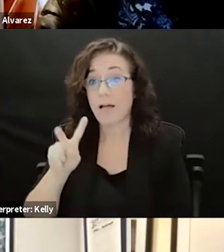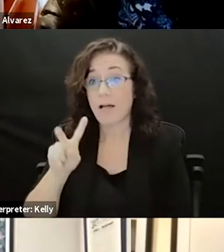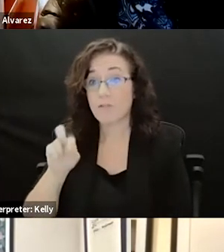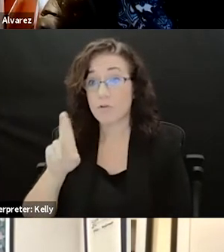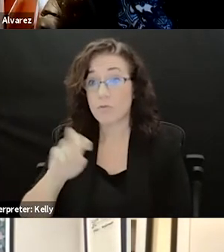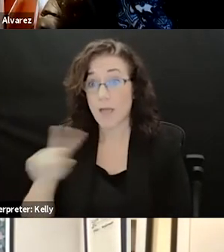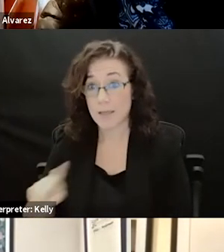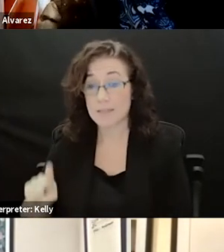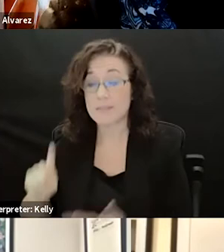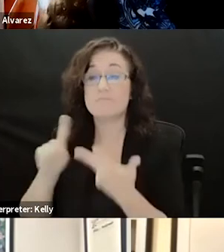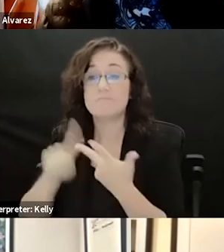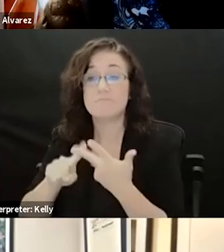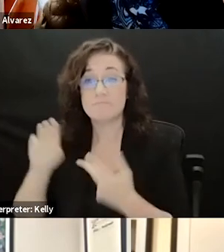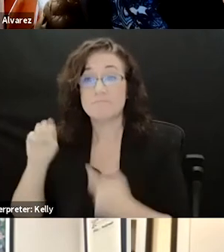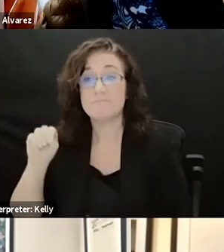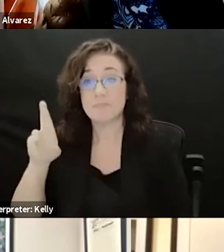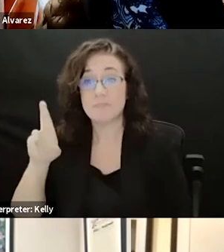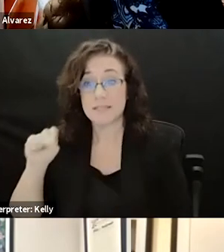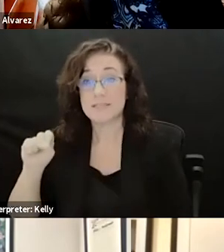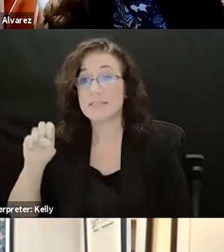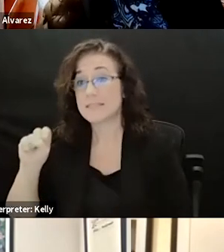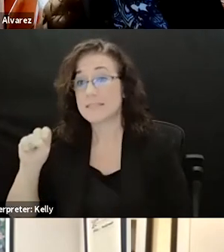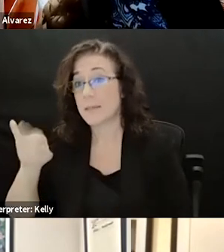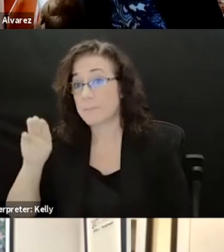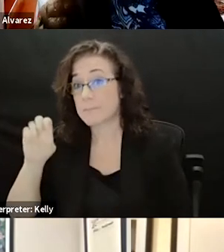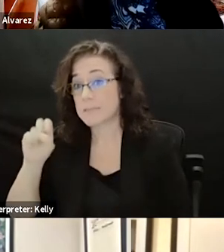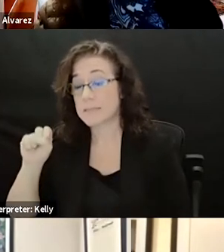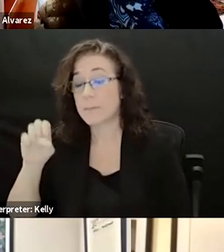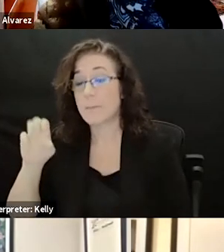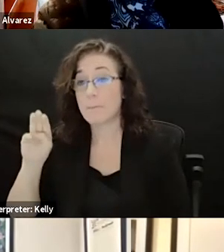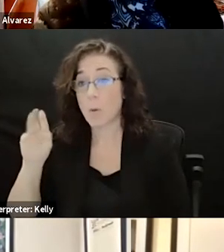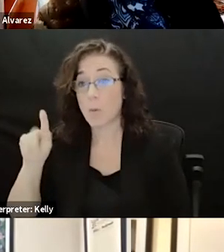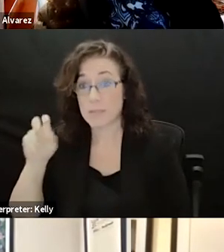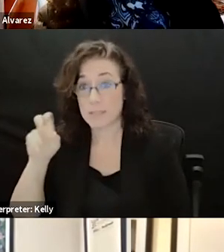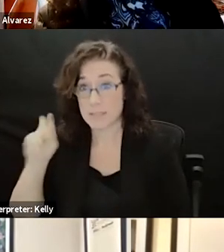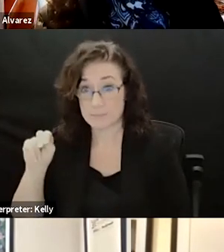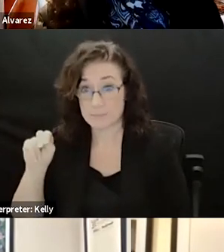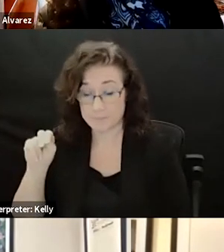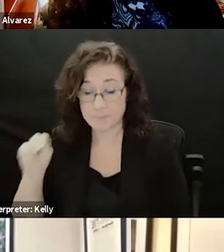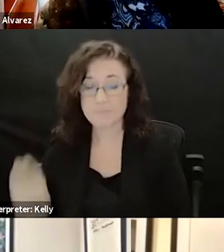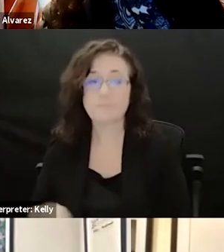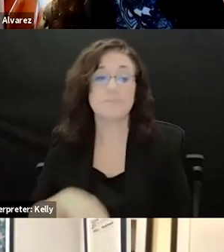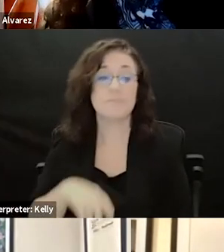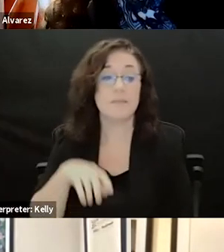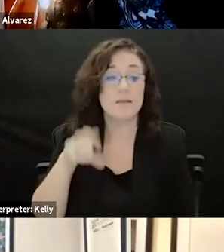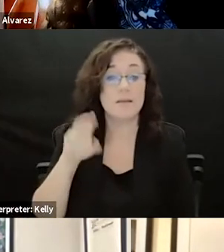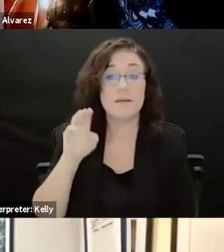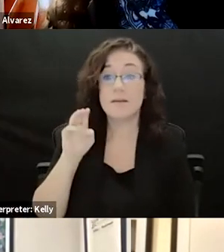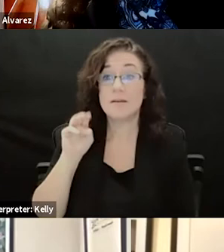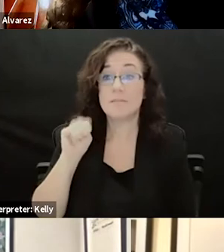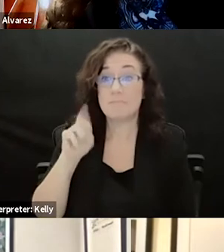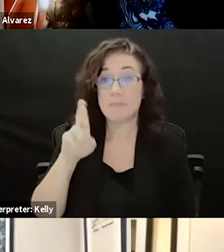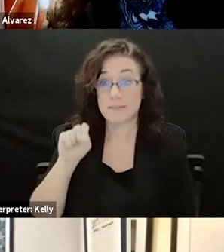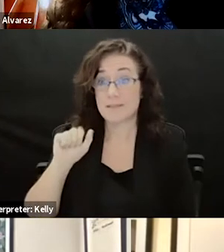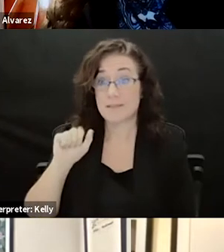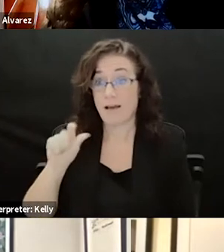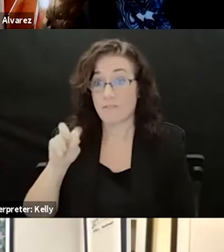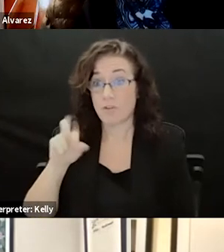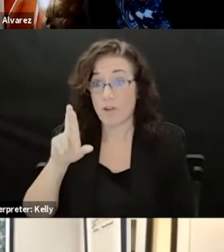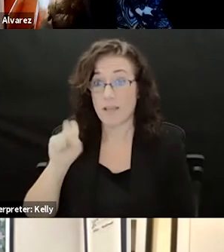thank you it was such a pleasure to work along wendy in this important work for the